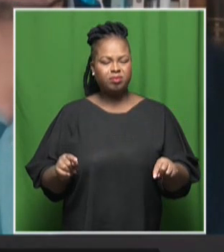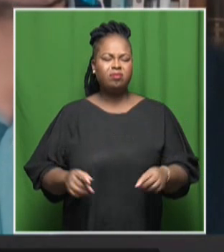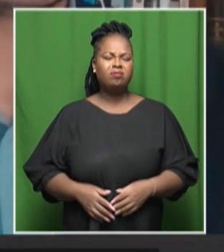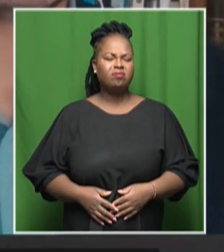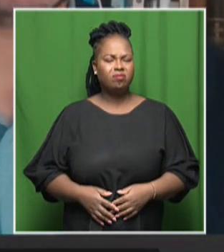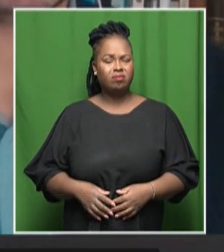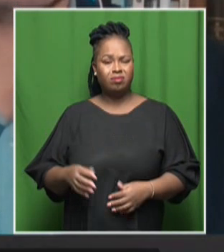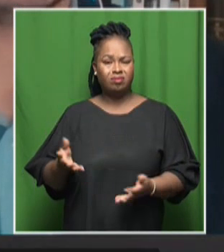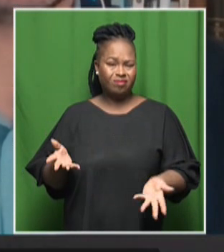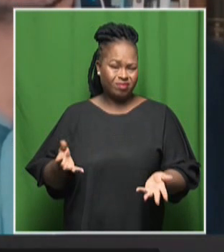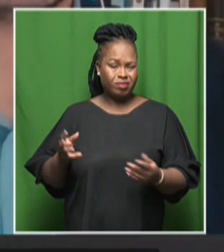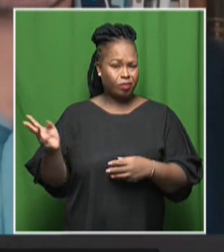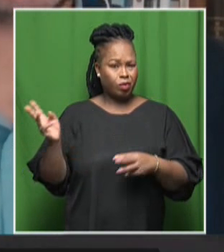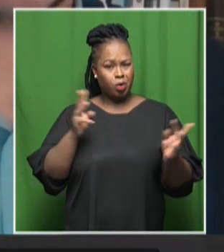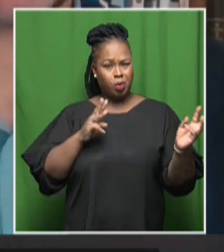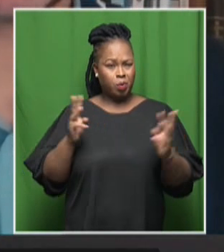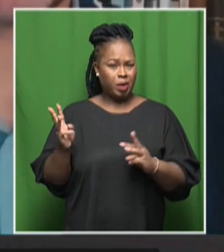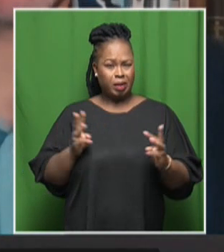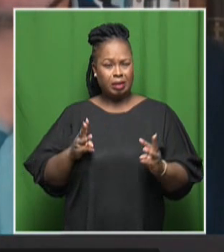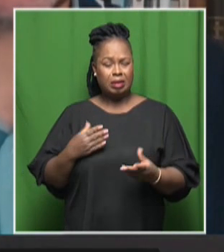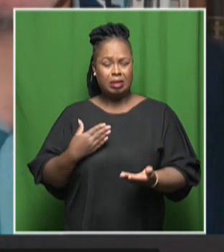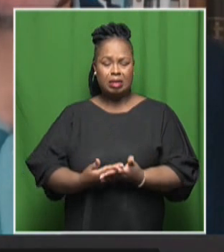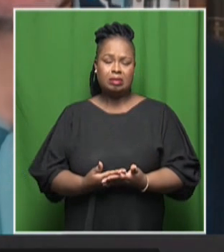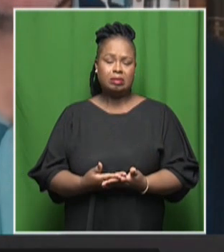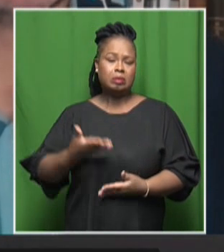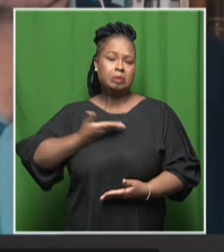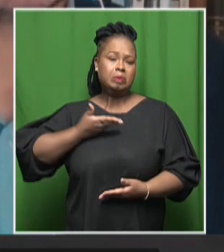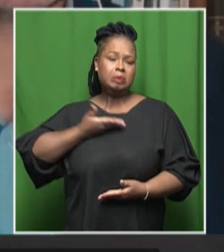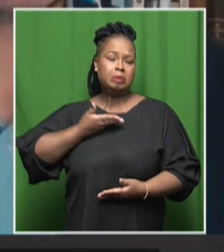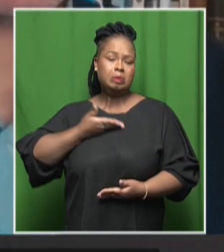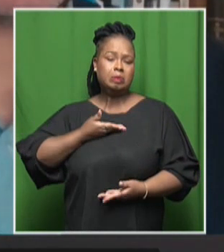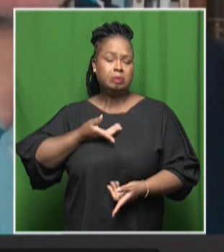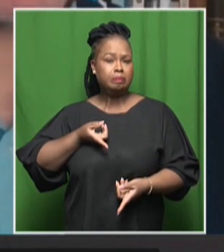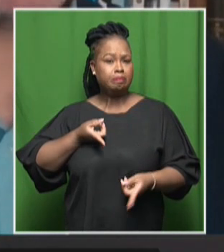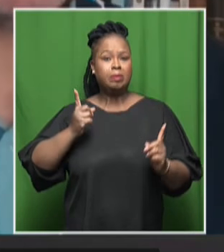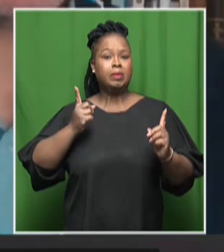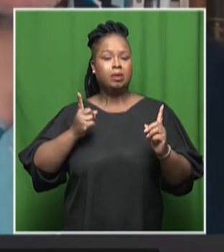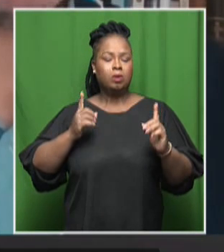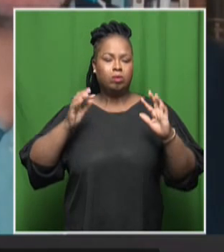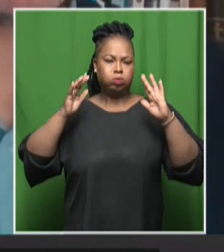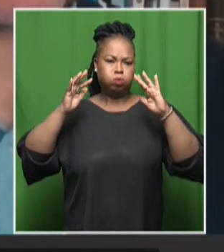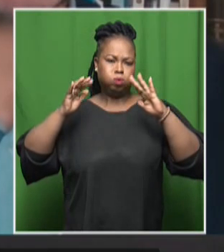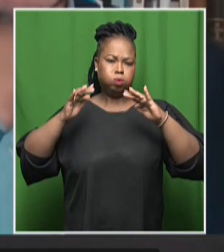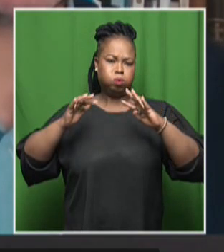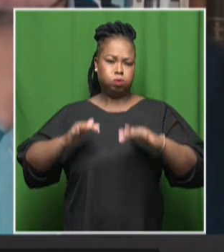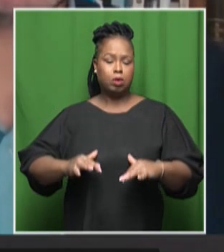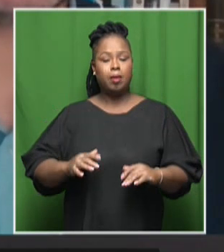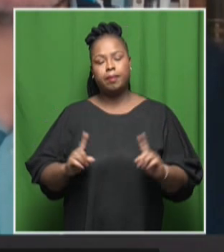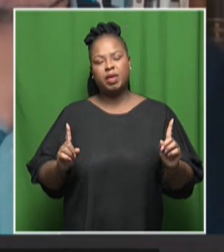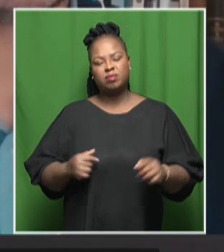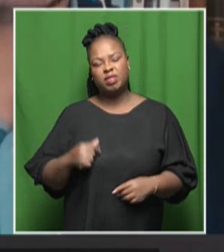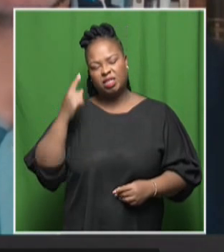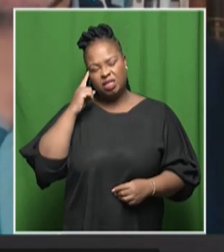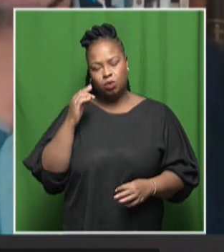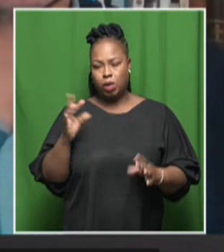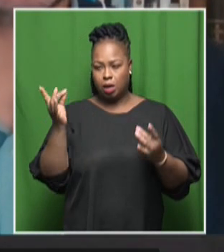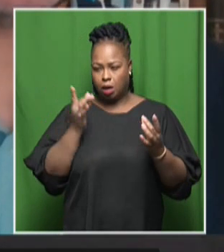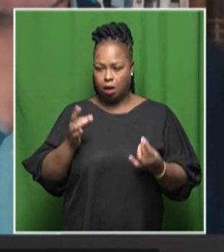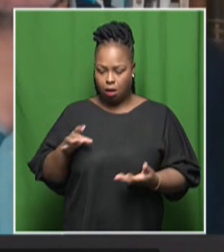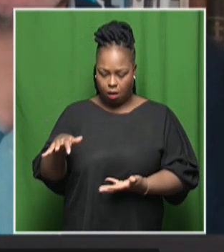systems can cause staggering amounts of rainfall. So I suspect that what we will see once we have all the